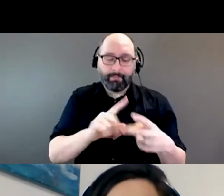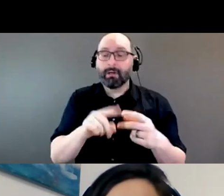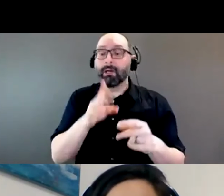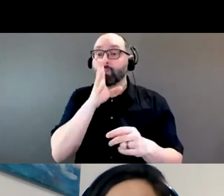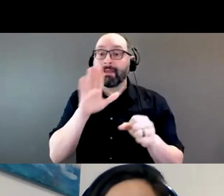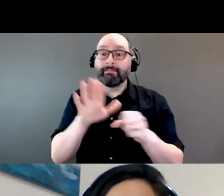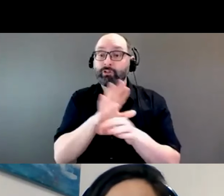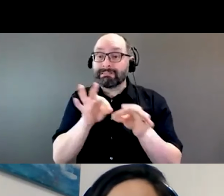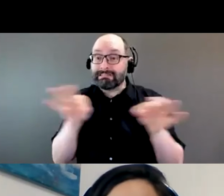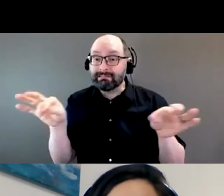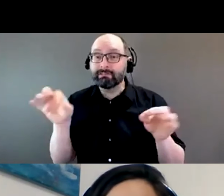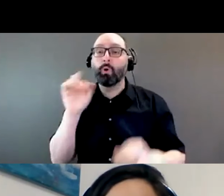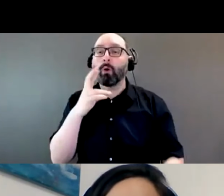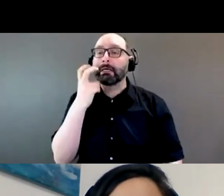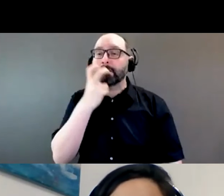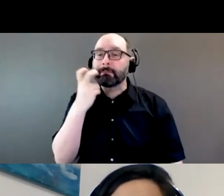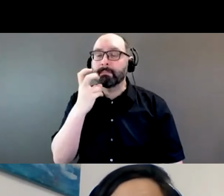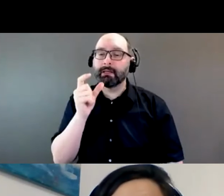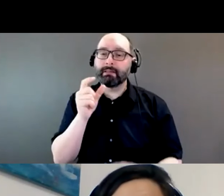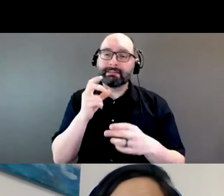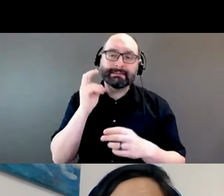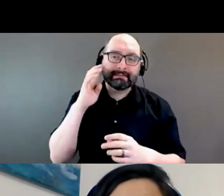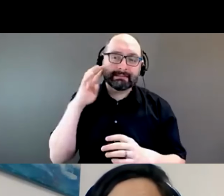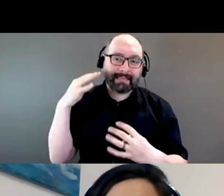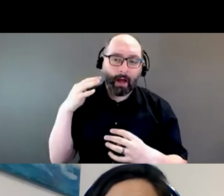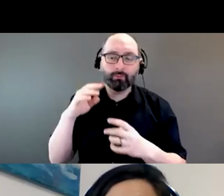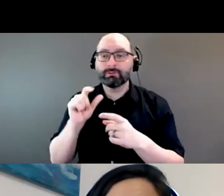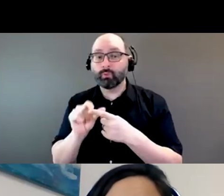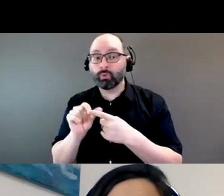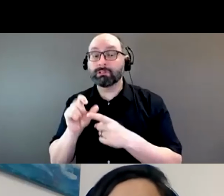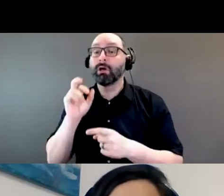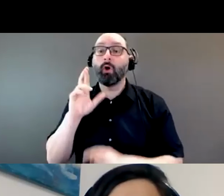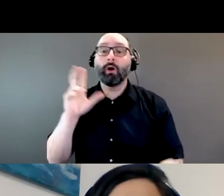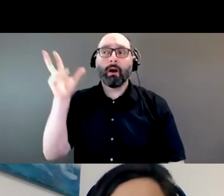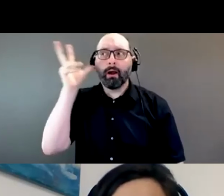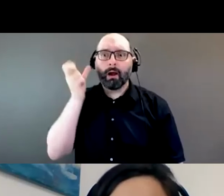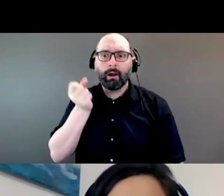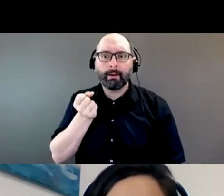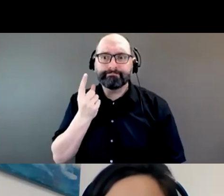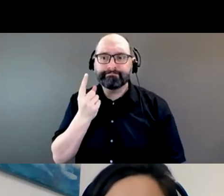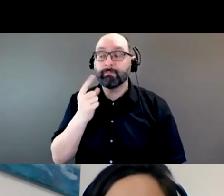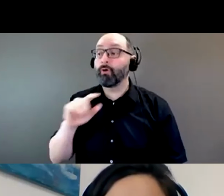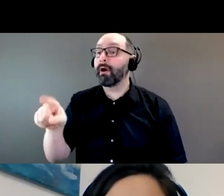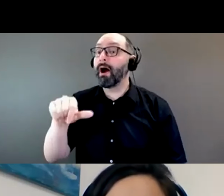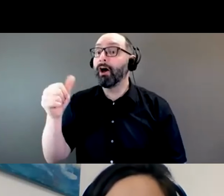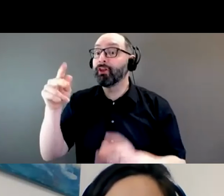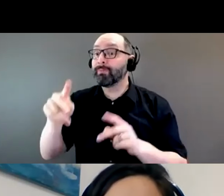and words. It means a difficulty with comprehension or understanding what other people are